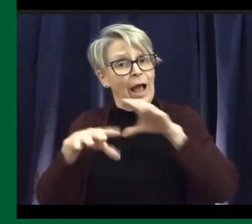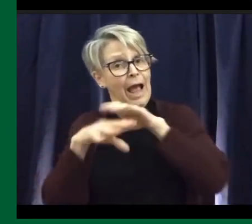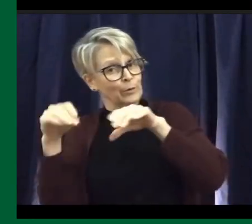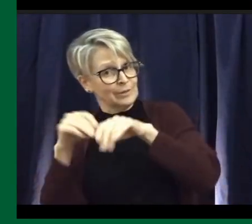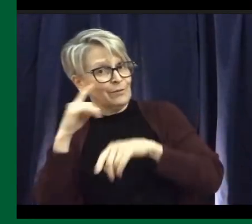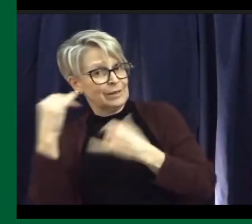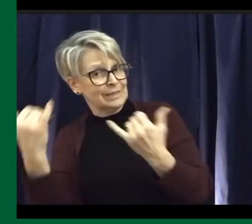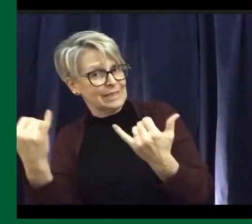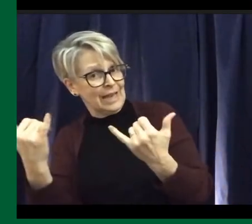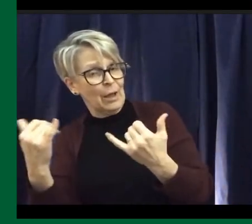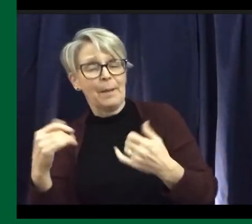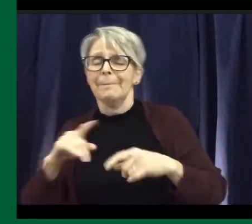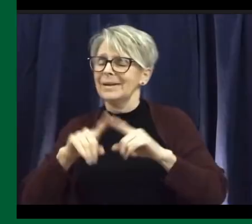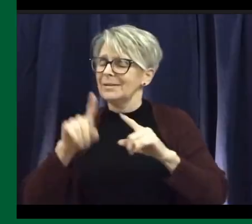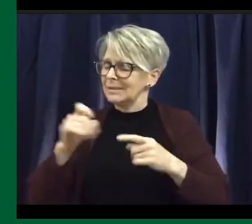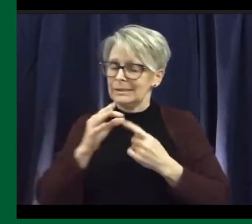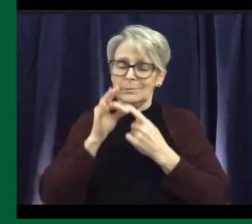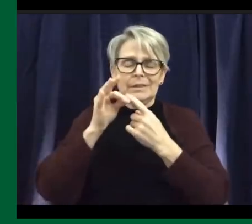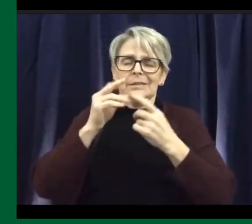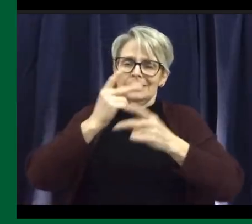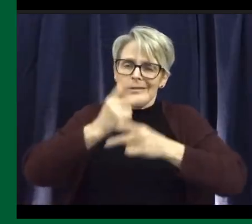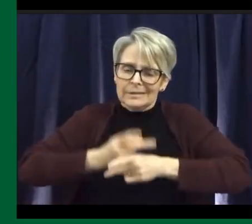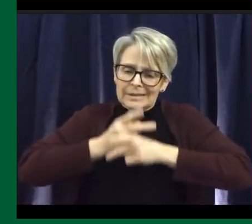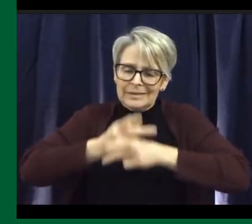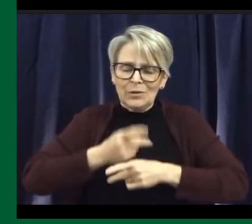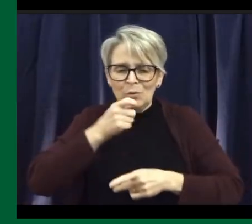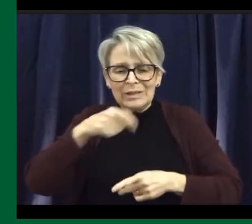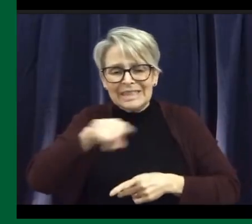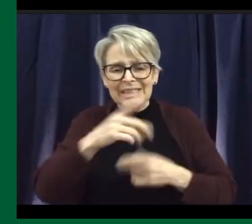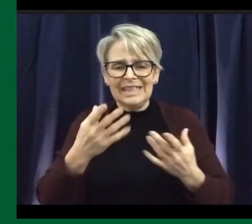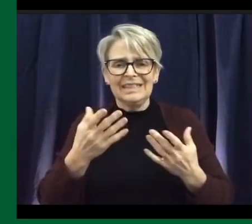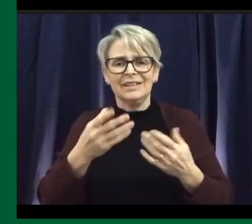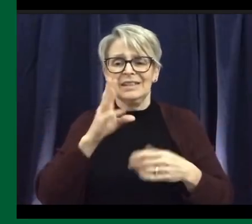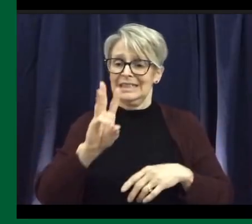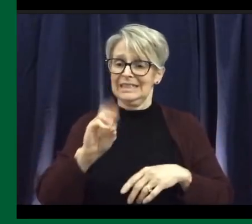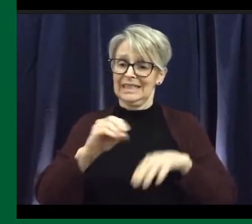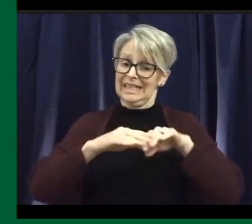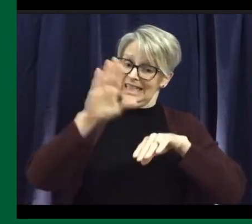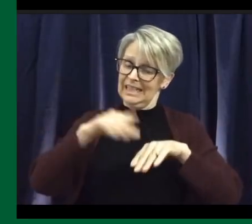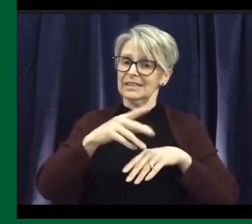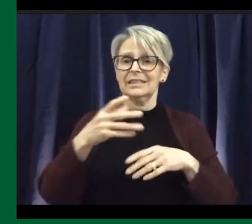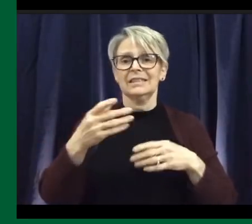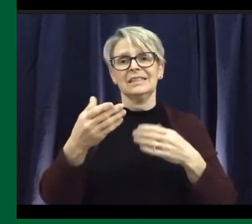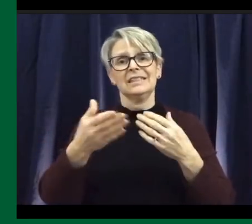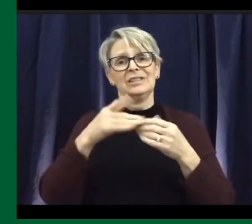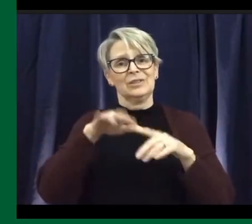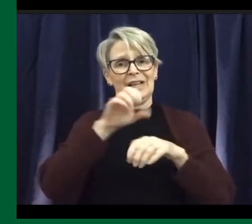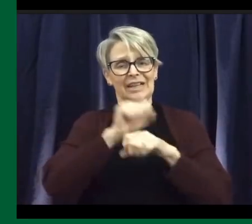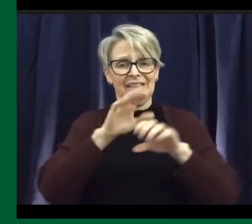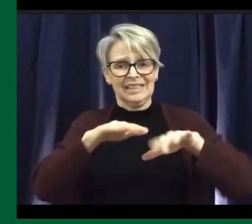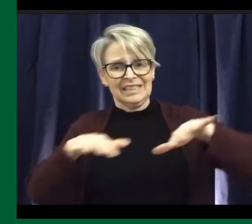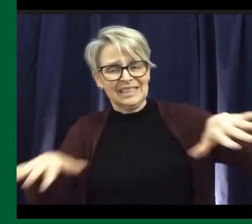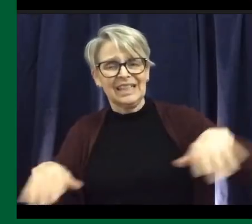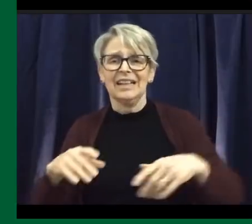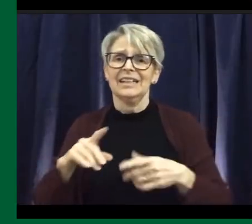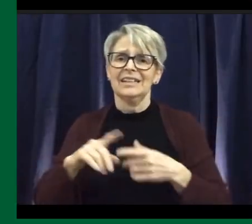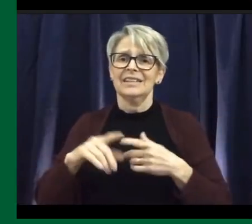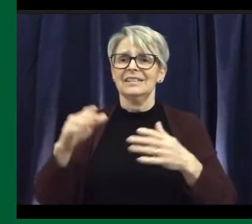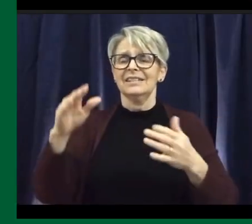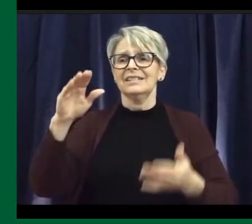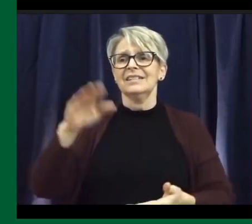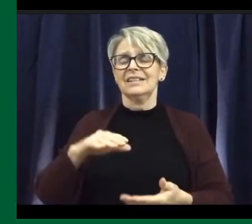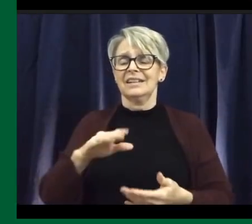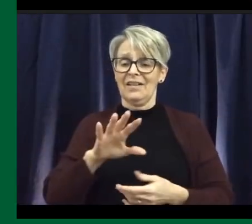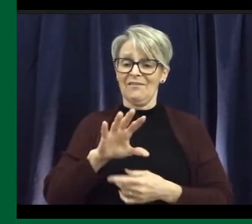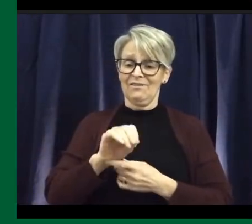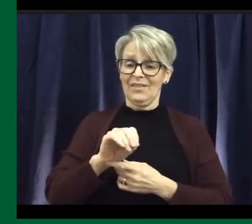to take special care around those who are more vulnerable, 60 and older, 50 and older with underlying risk factors.